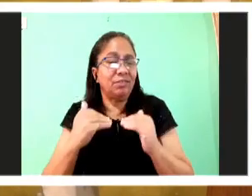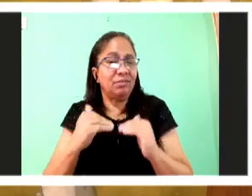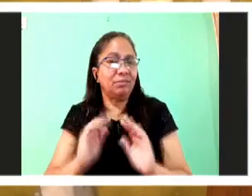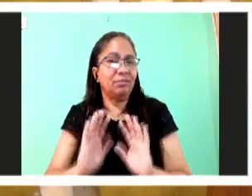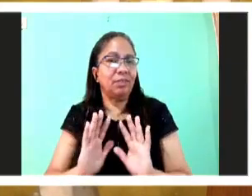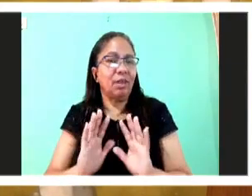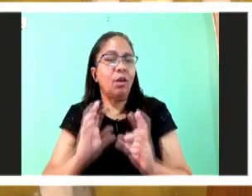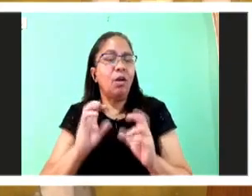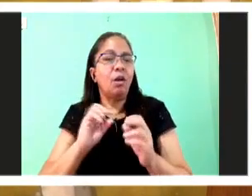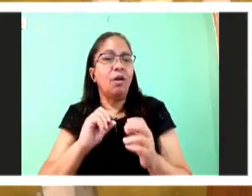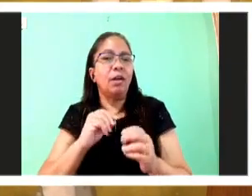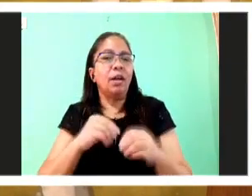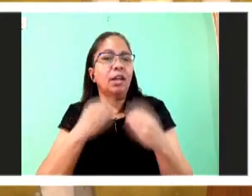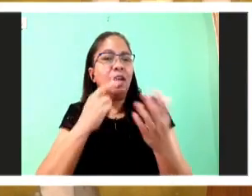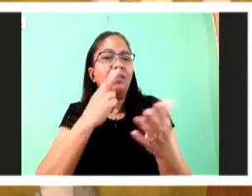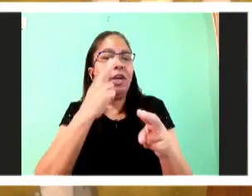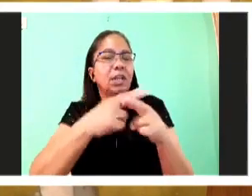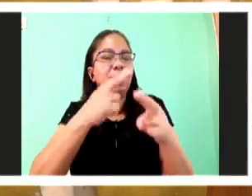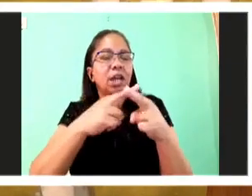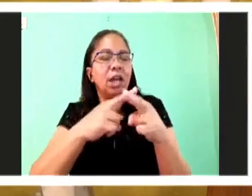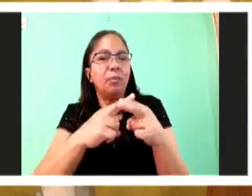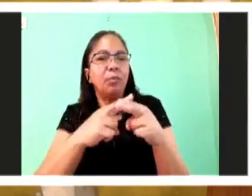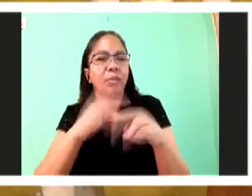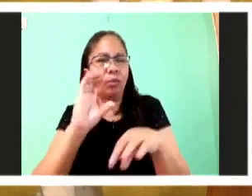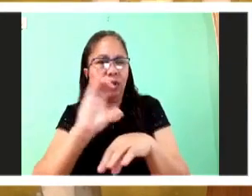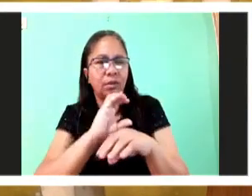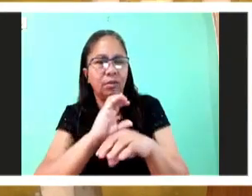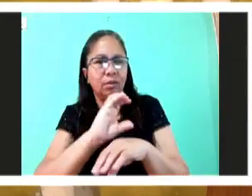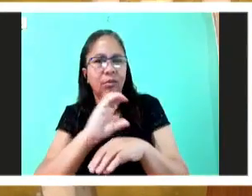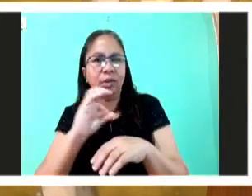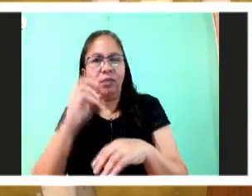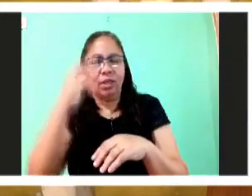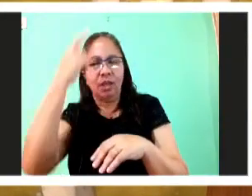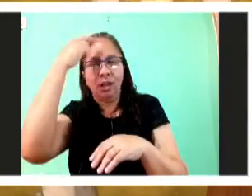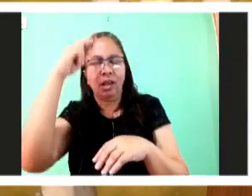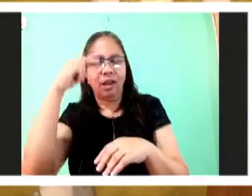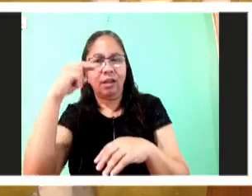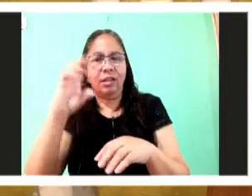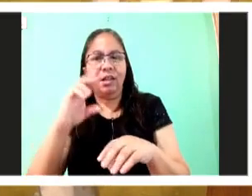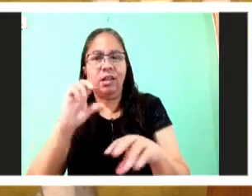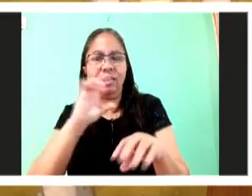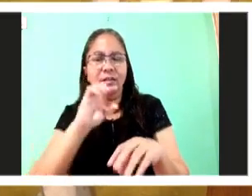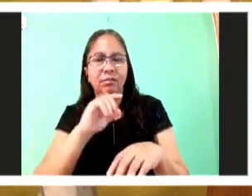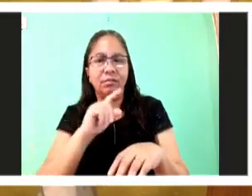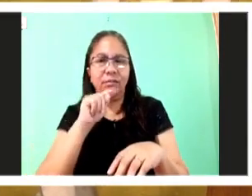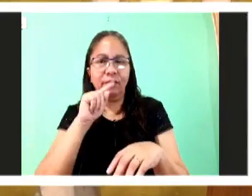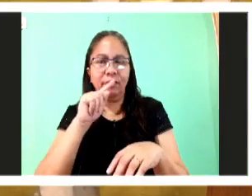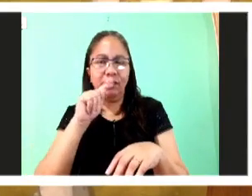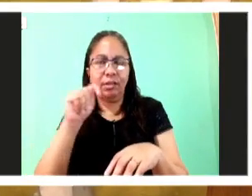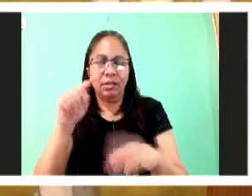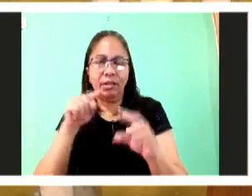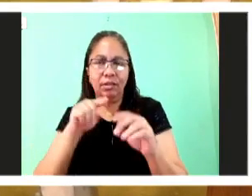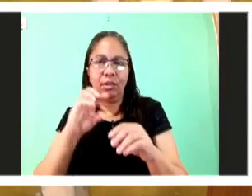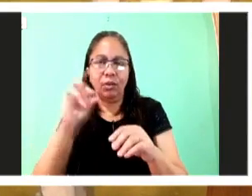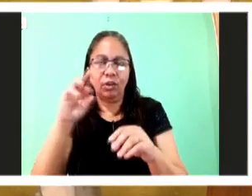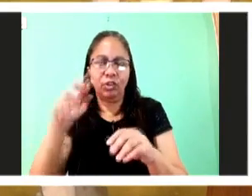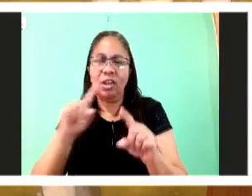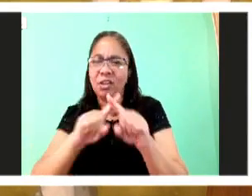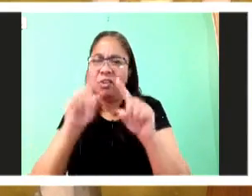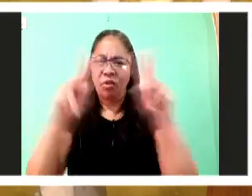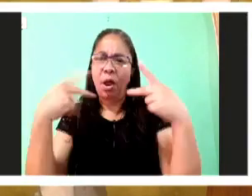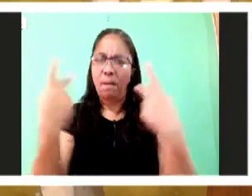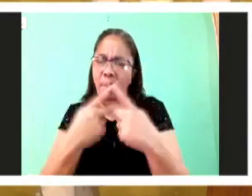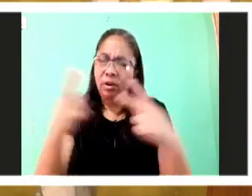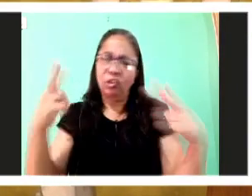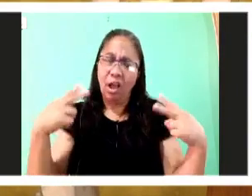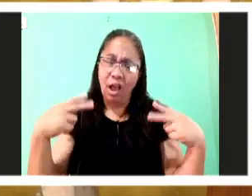come. Go to catholictt.org. You'll find your parish, or if they don't have room, they have quite a few parishes that have room. So